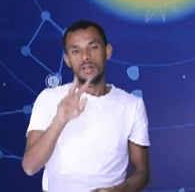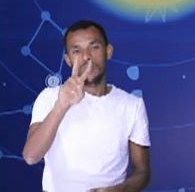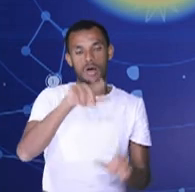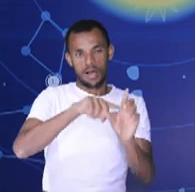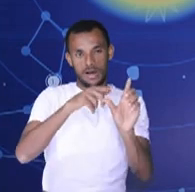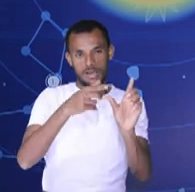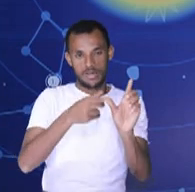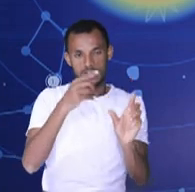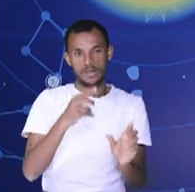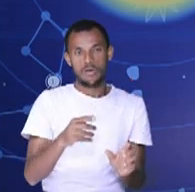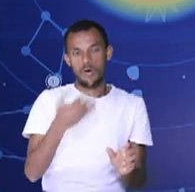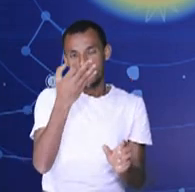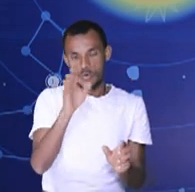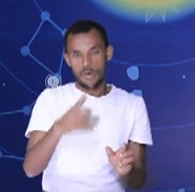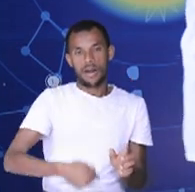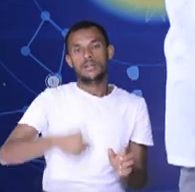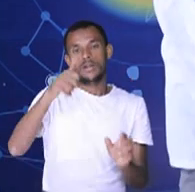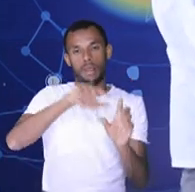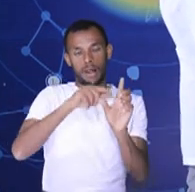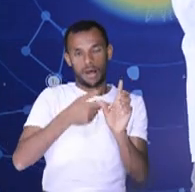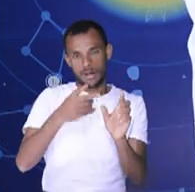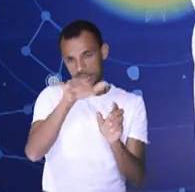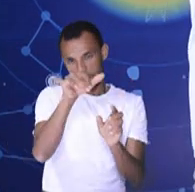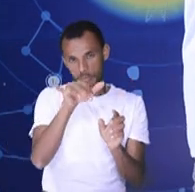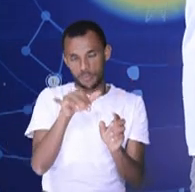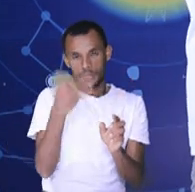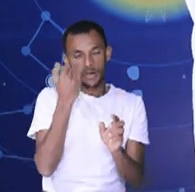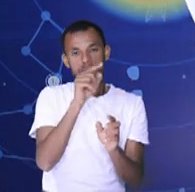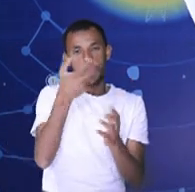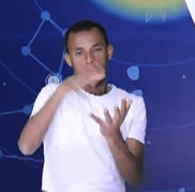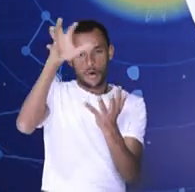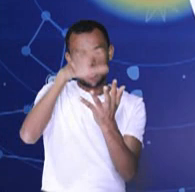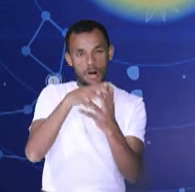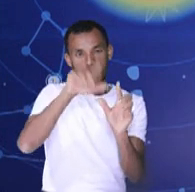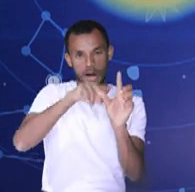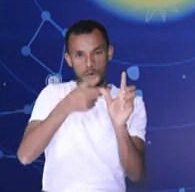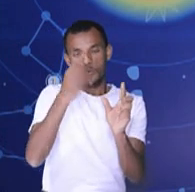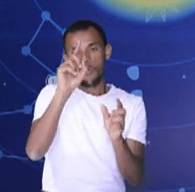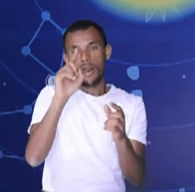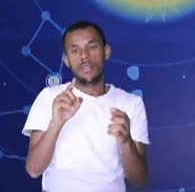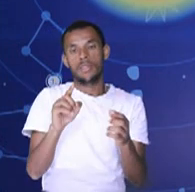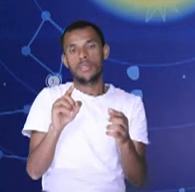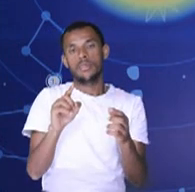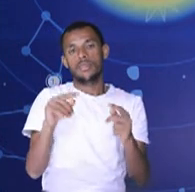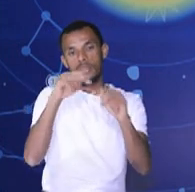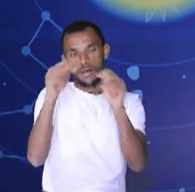of another triangle, and if the included angle of one triangle is congruent